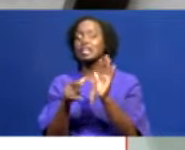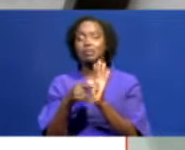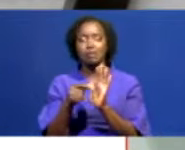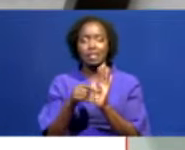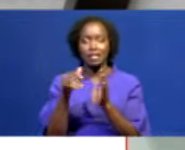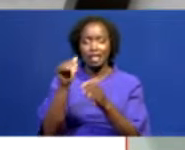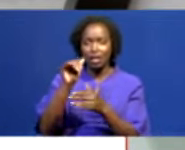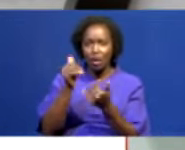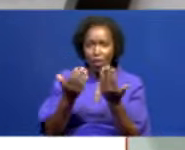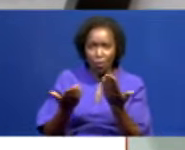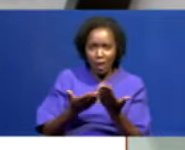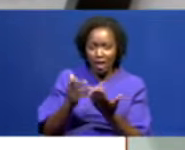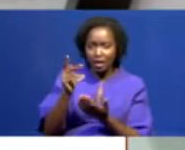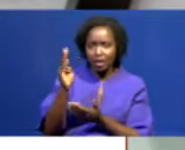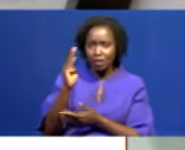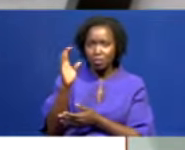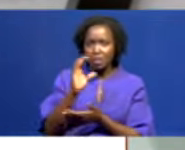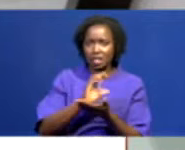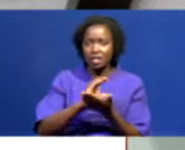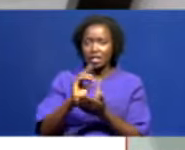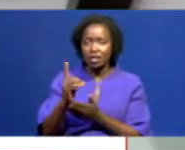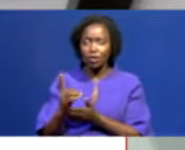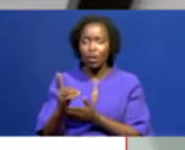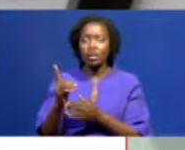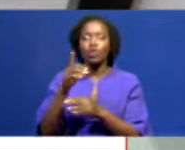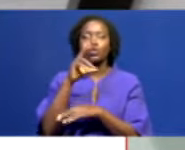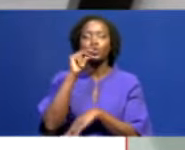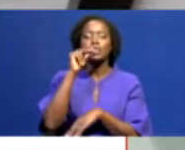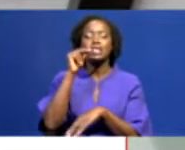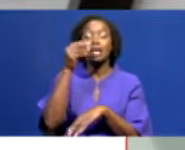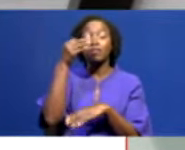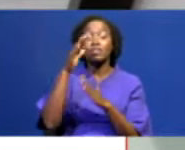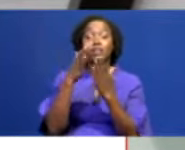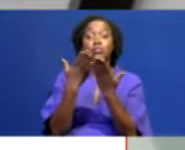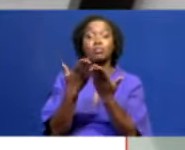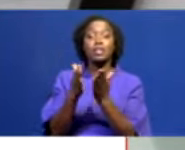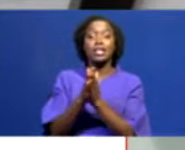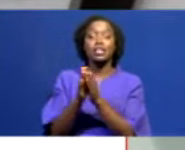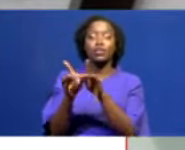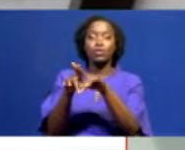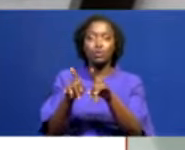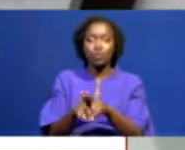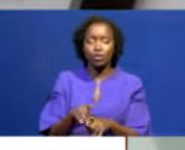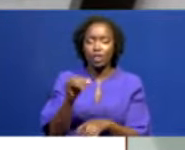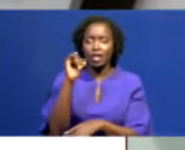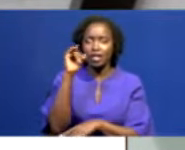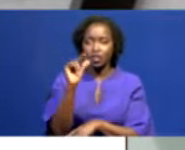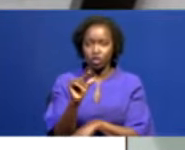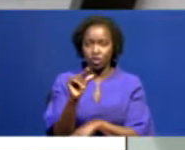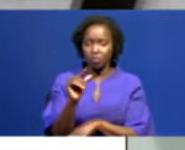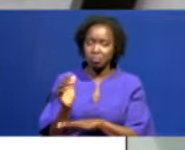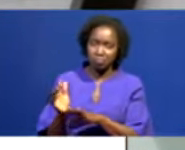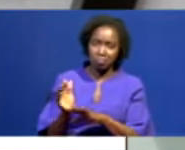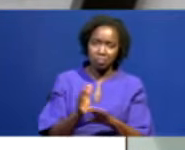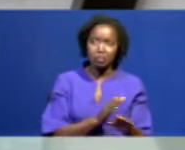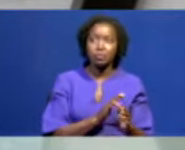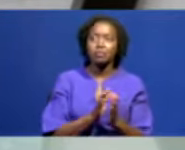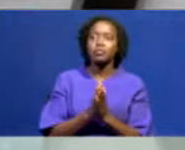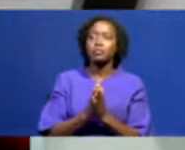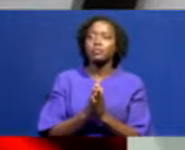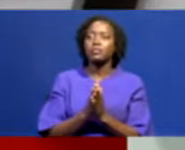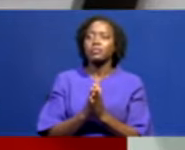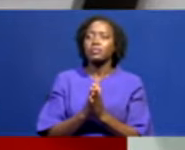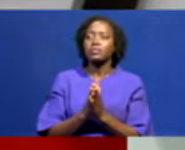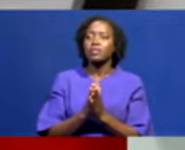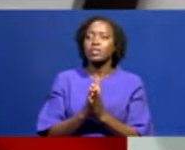That is KBC Channel 1 on Twitter, Facebook, and also Instagram. Now, the search for Tom